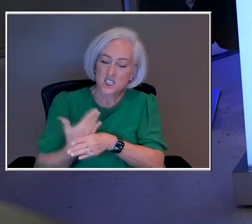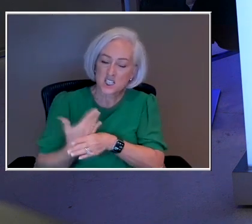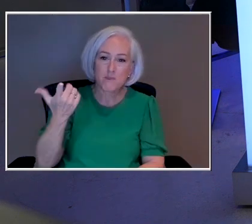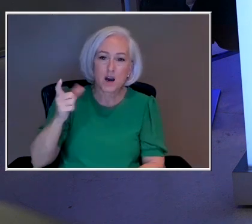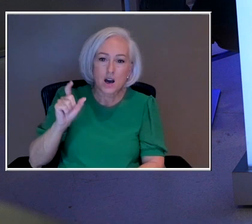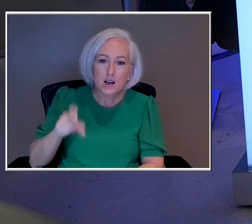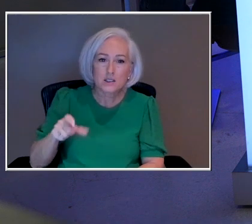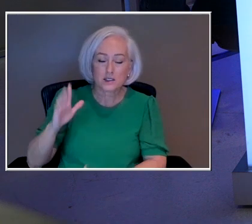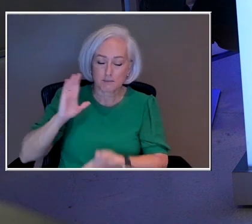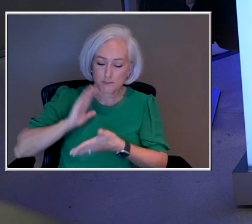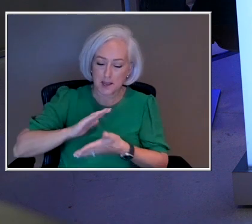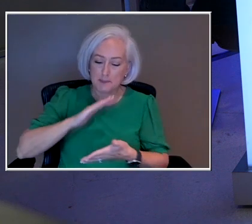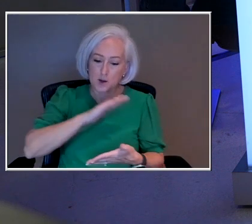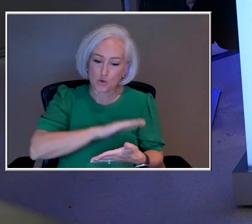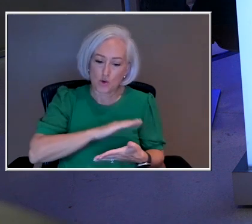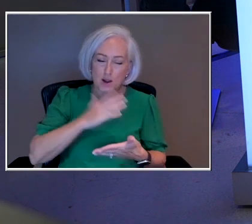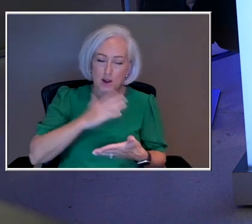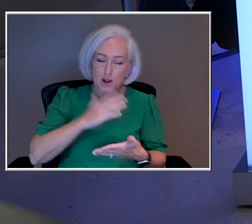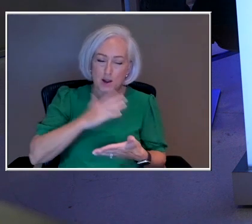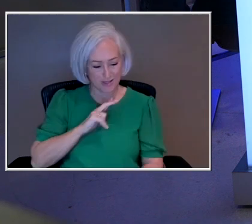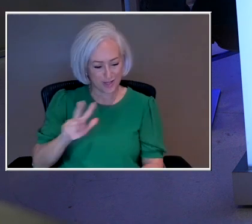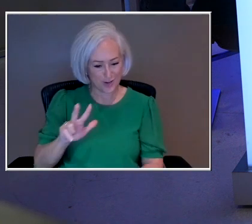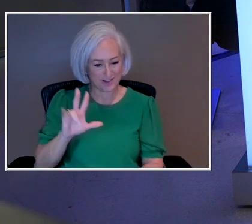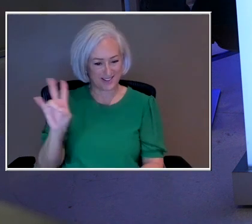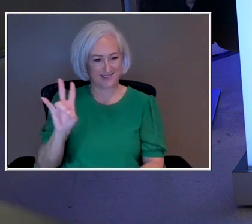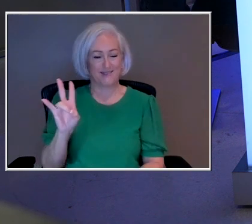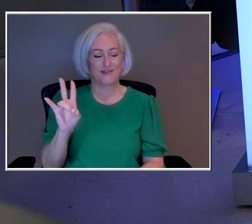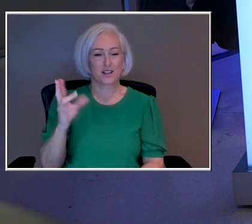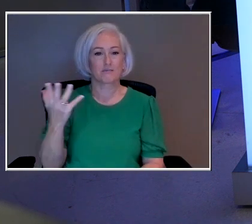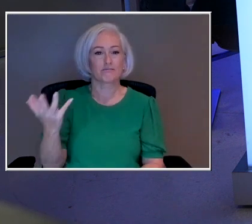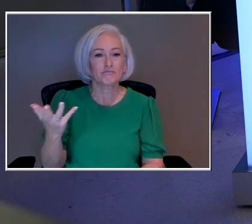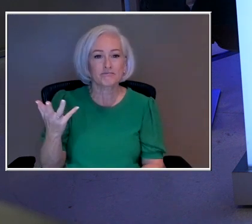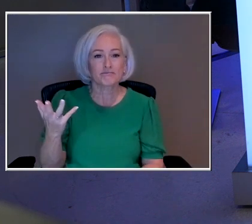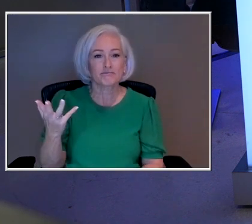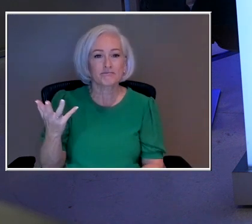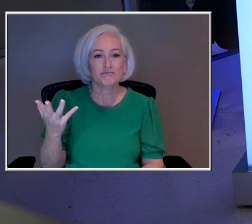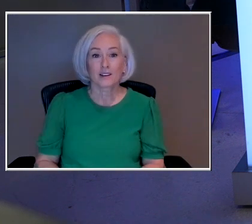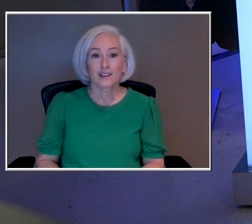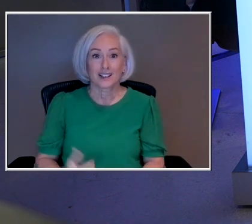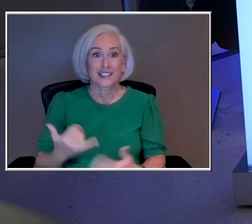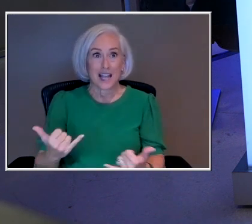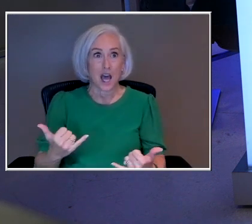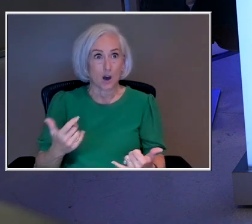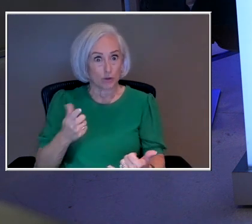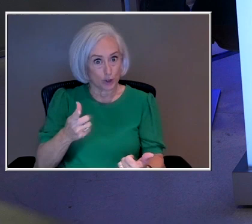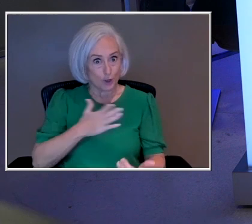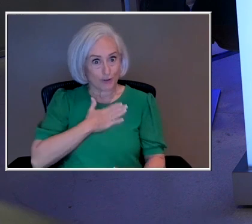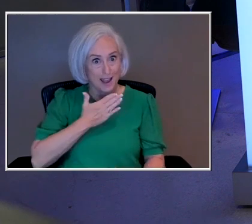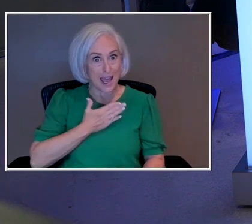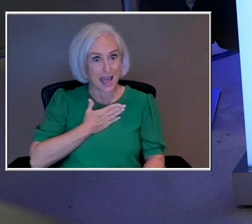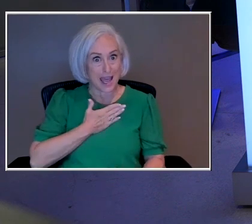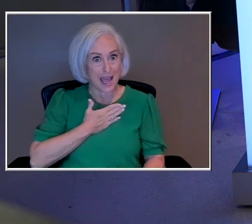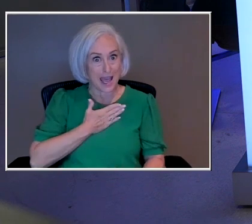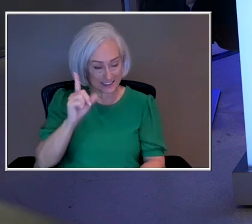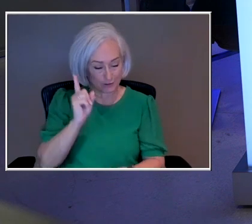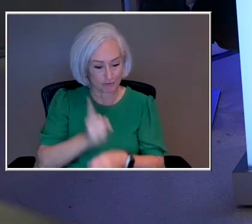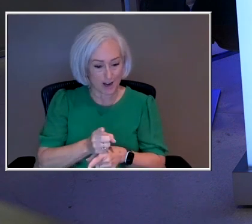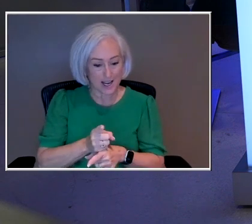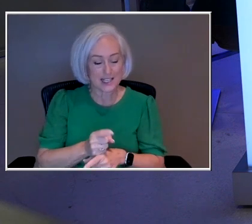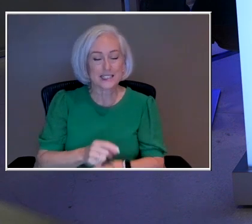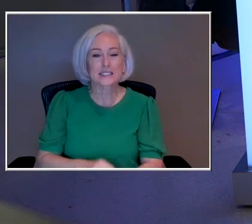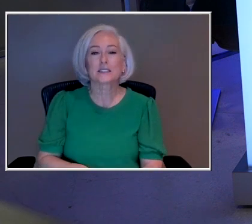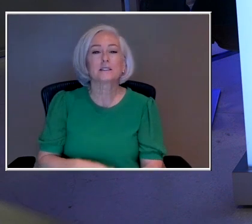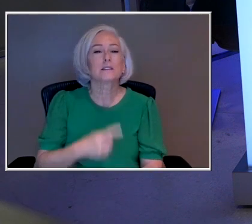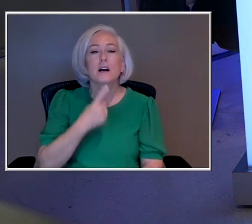mammogram at 37 years old. No question that you're thankful that you did, but tell us a little bit about that part of it, because